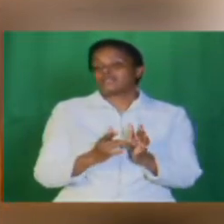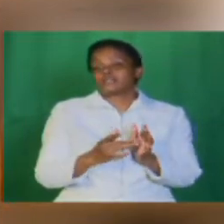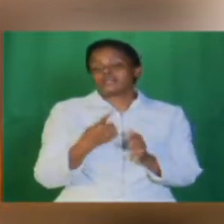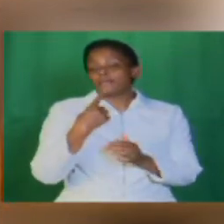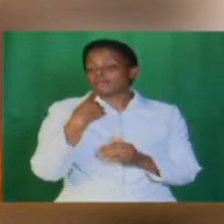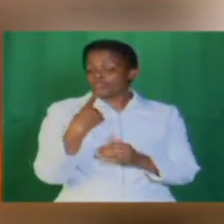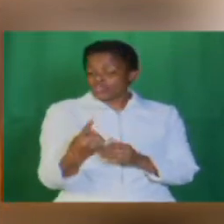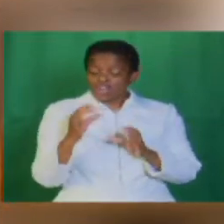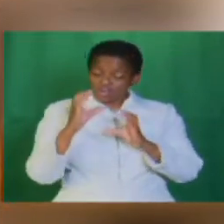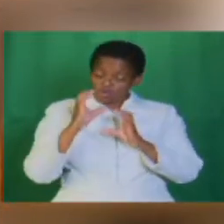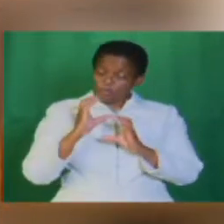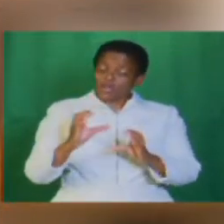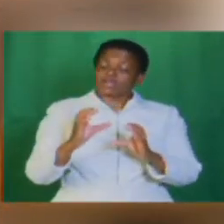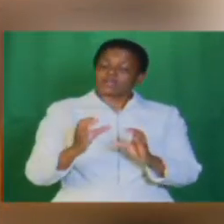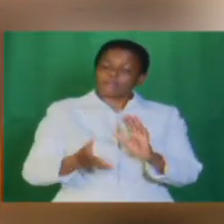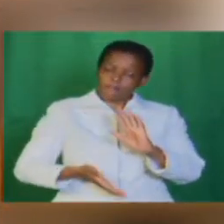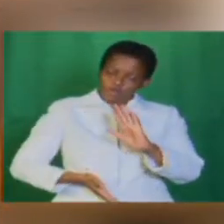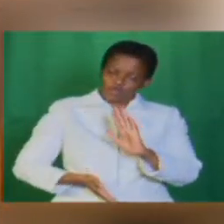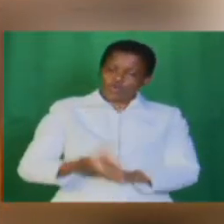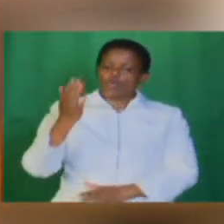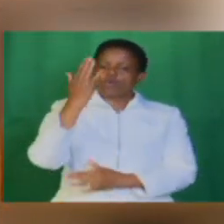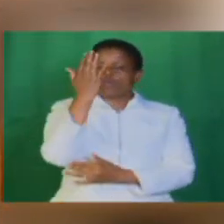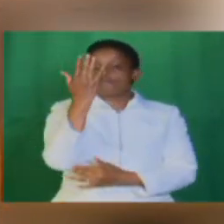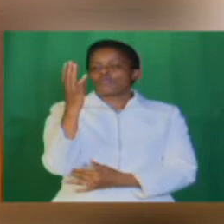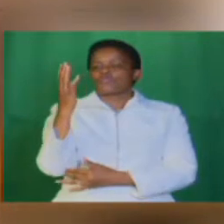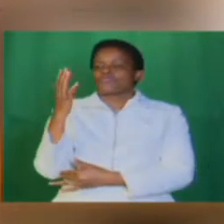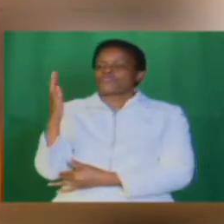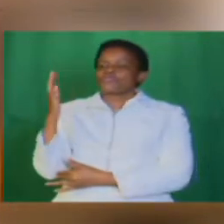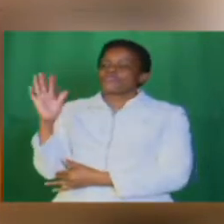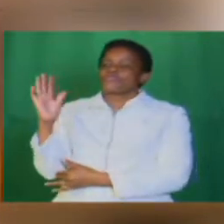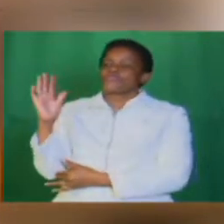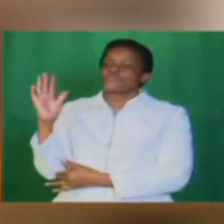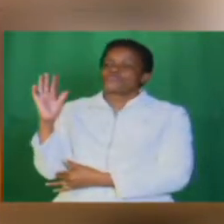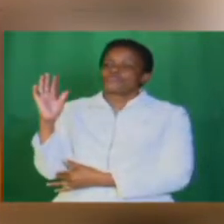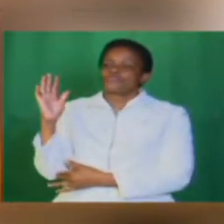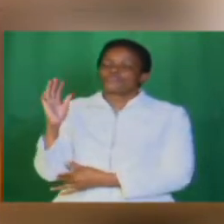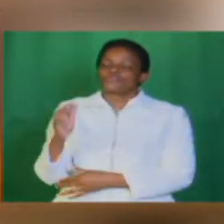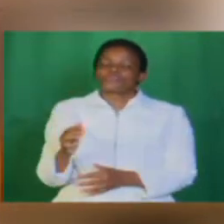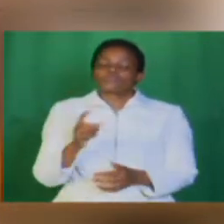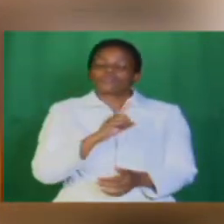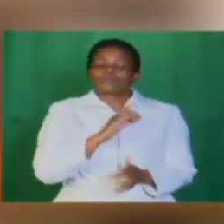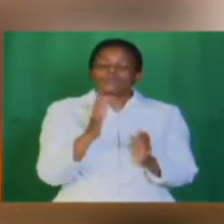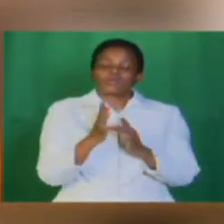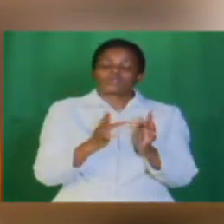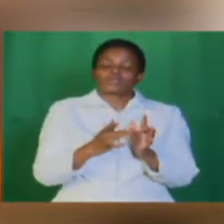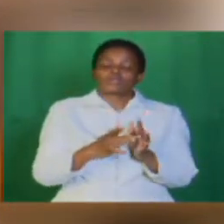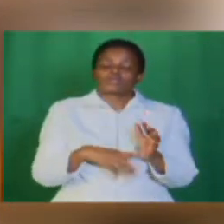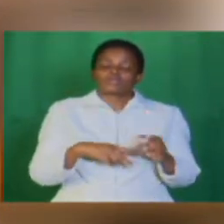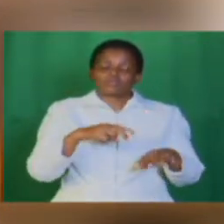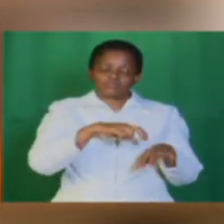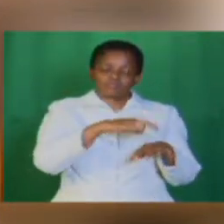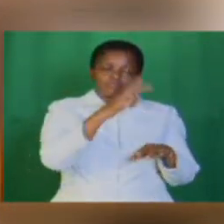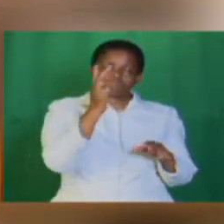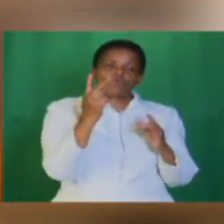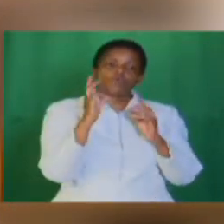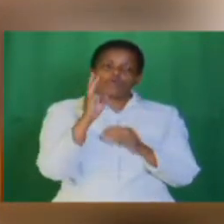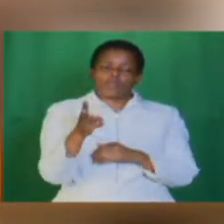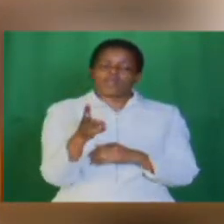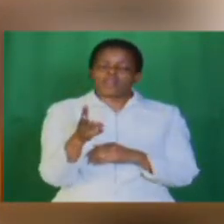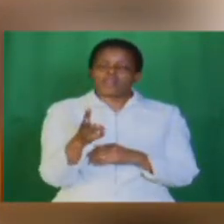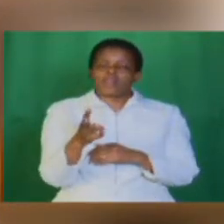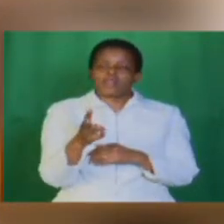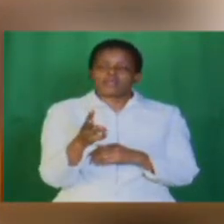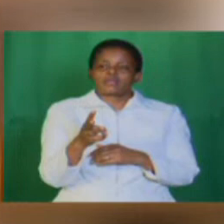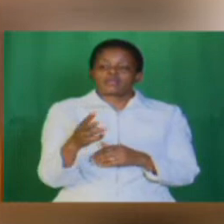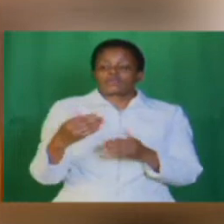out and preach. Now that he is gone, he will be gone from them. Okay, that is what we looked at